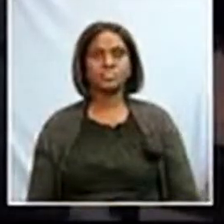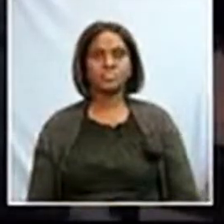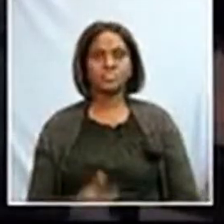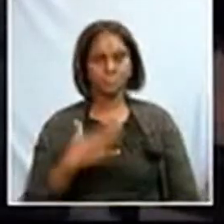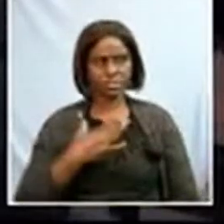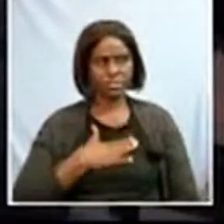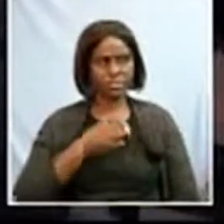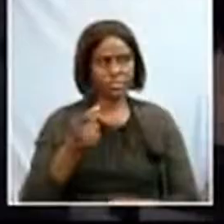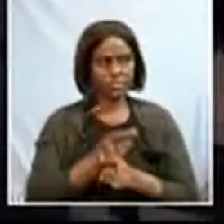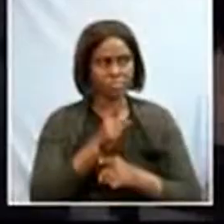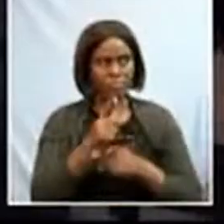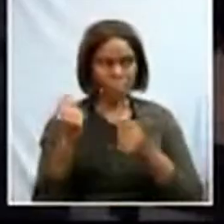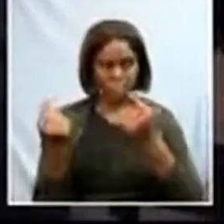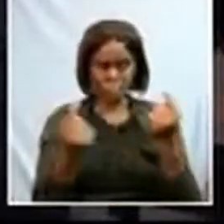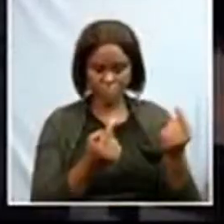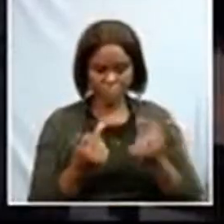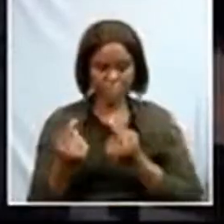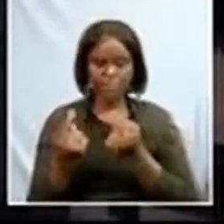From this scenario,